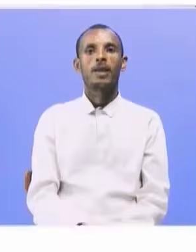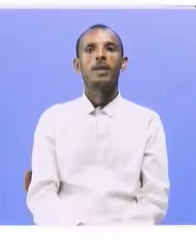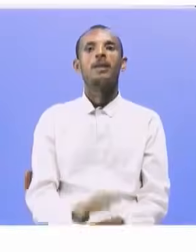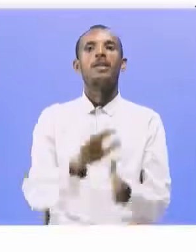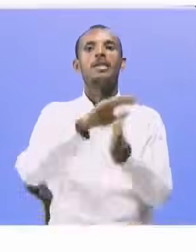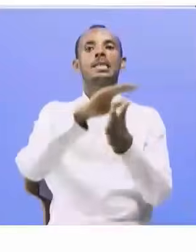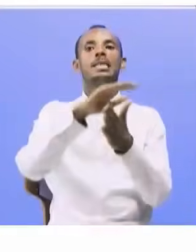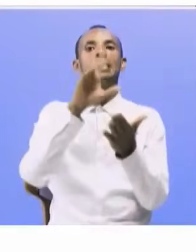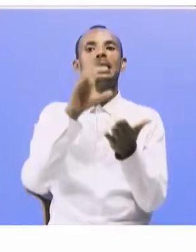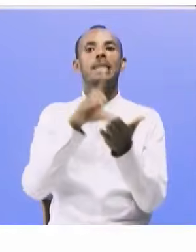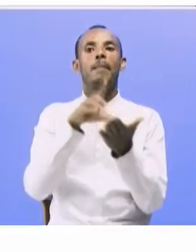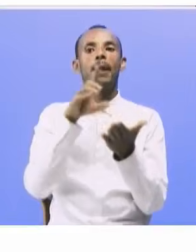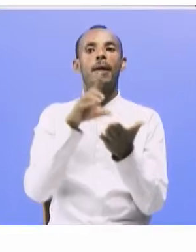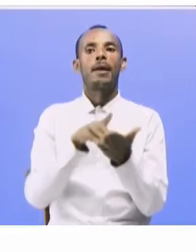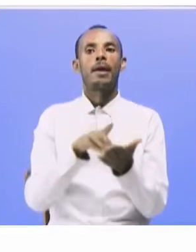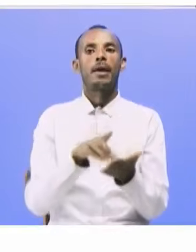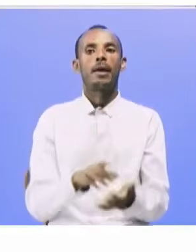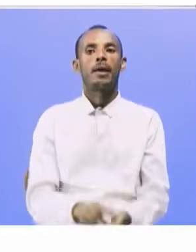Summary.